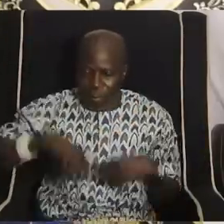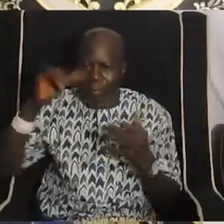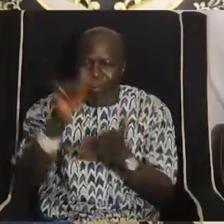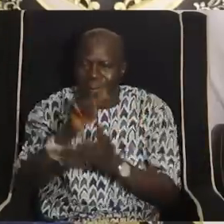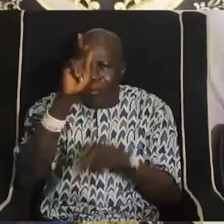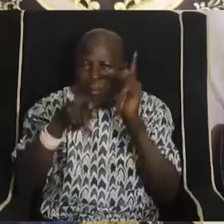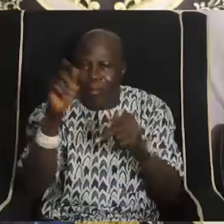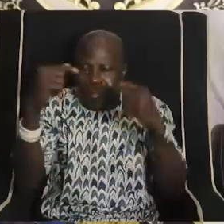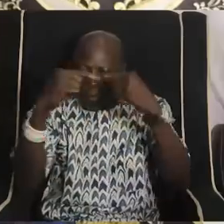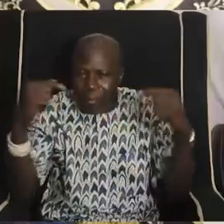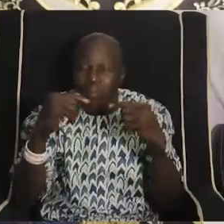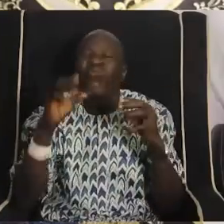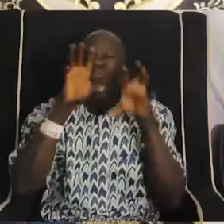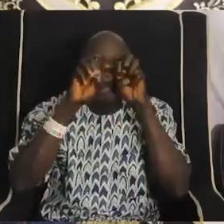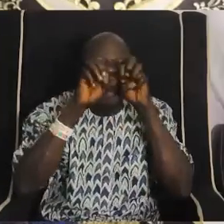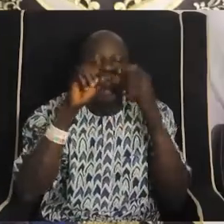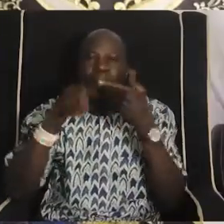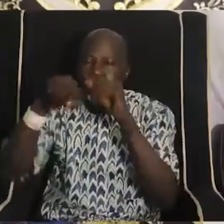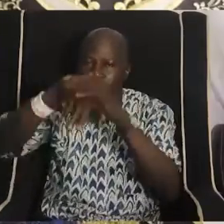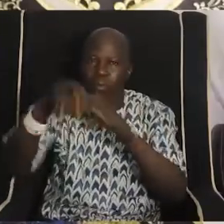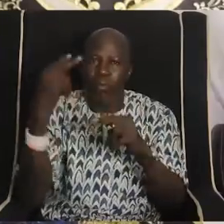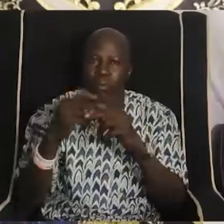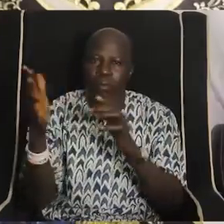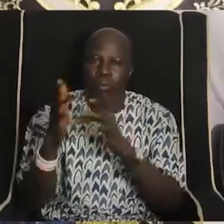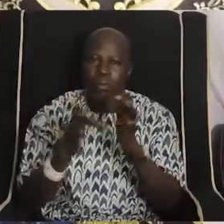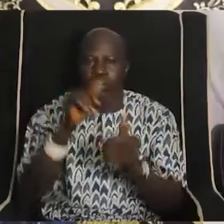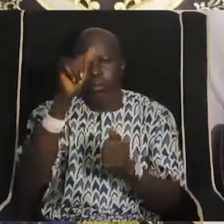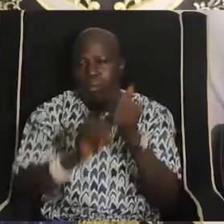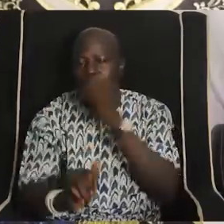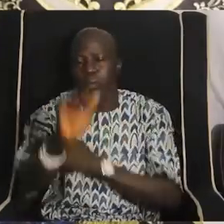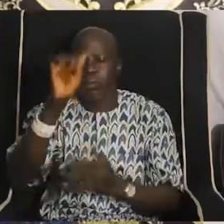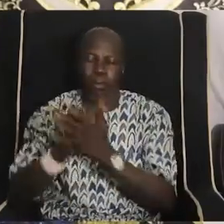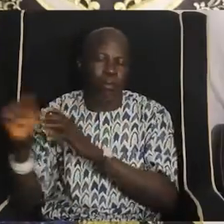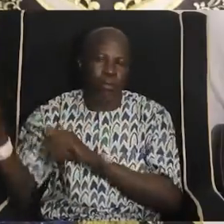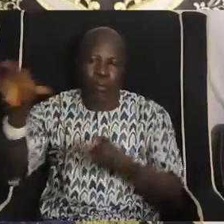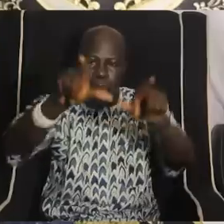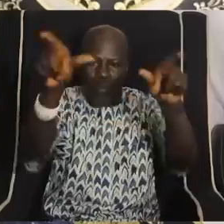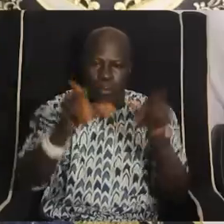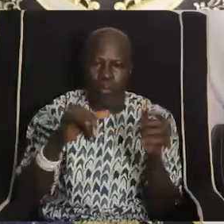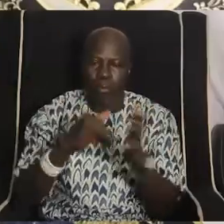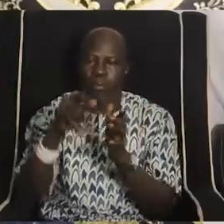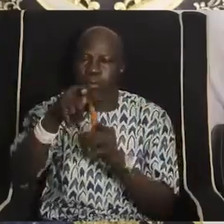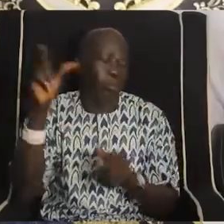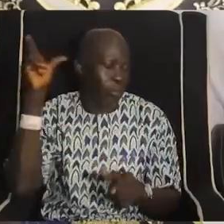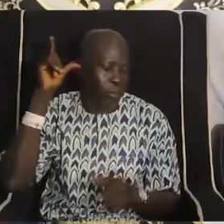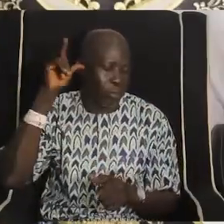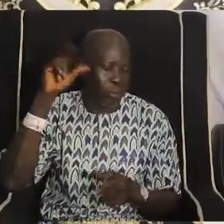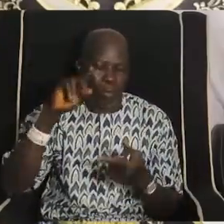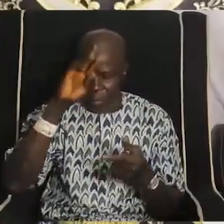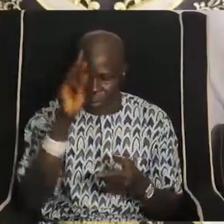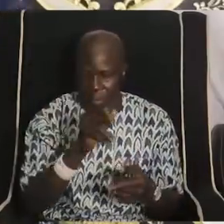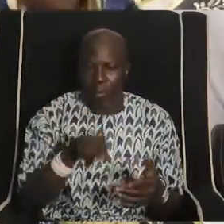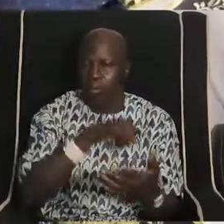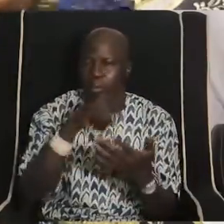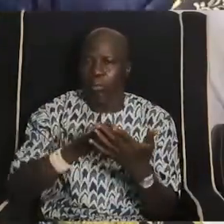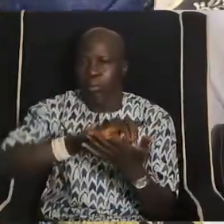owo. The church you attend, the general of that church will come to visit you. O bo wa se ibewo re. He wants to pay you a visit. To